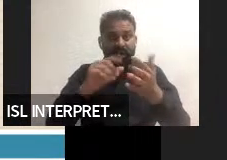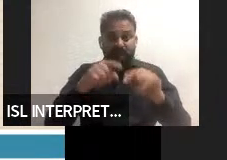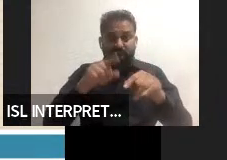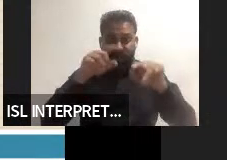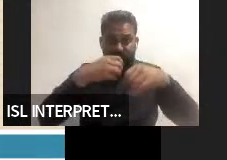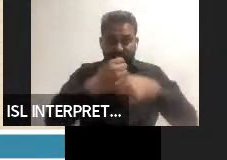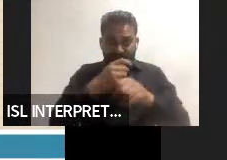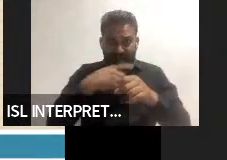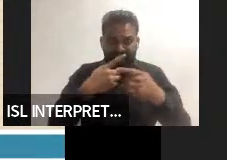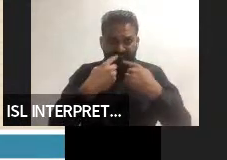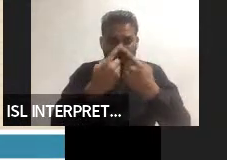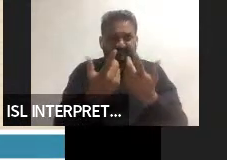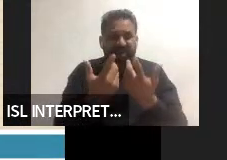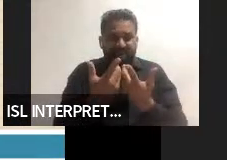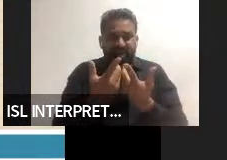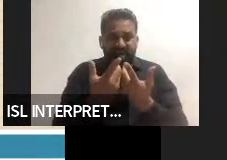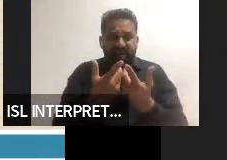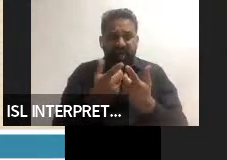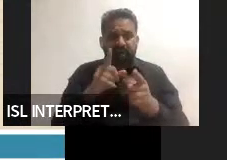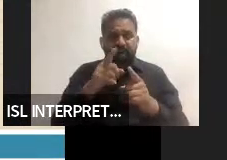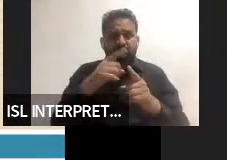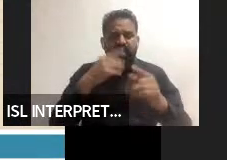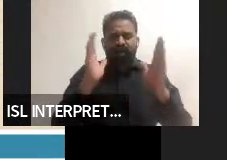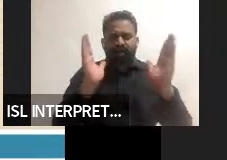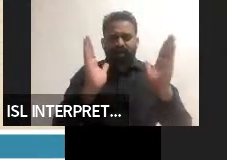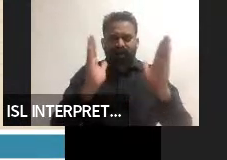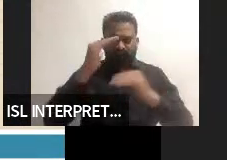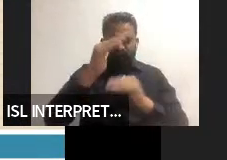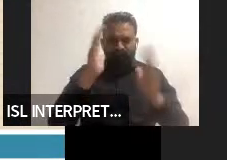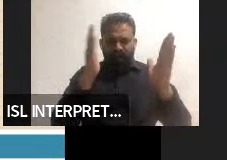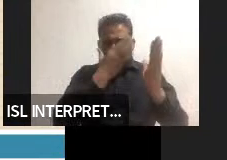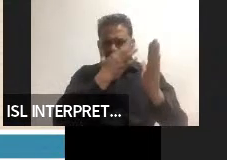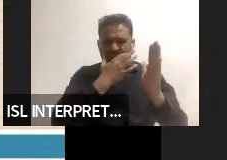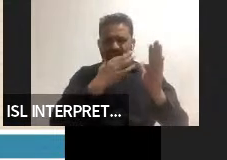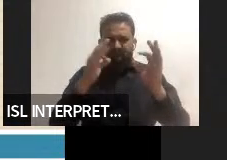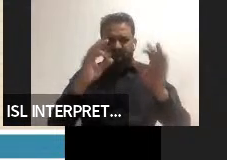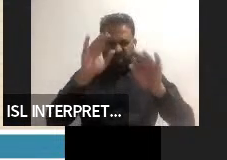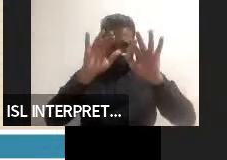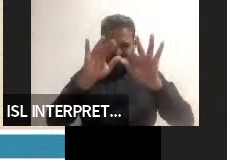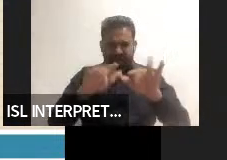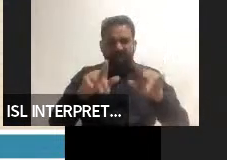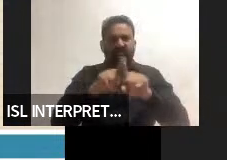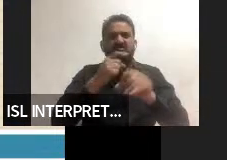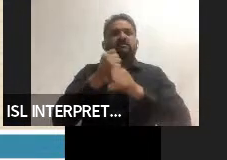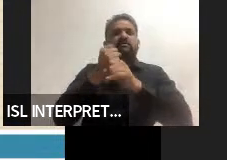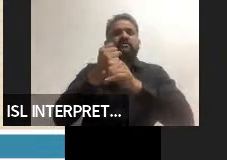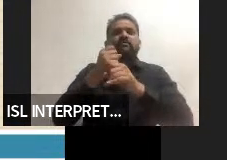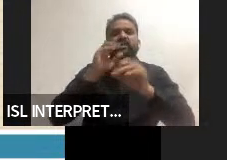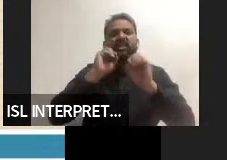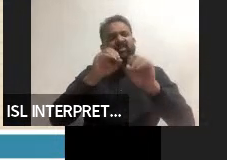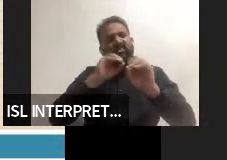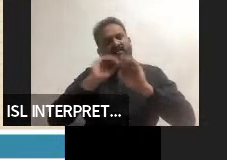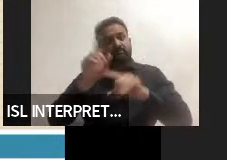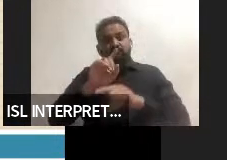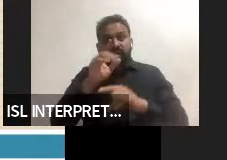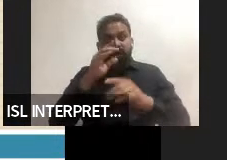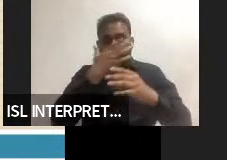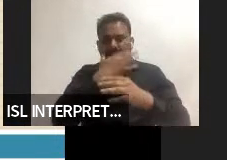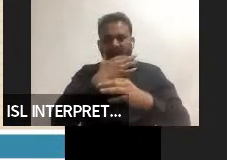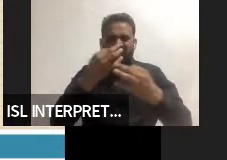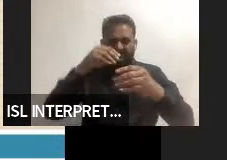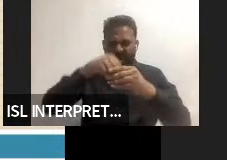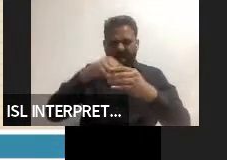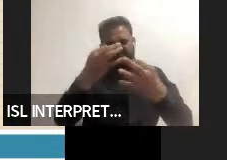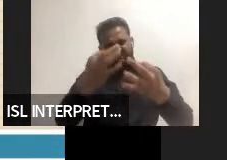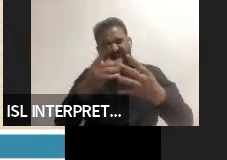like packing your gifts, the gift wrap. Even if the gift is very good, very high